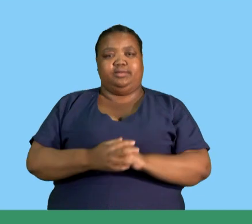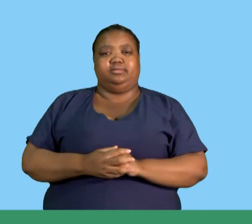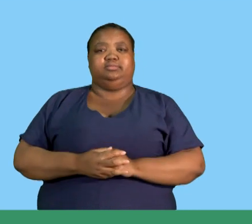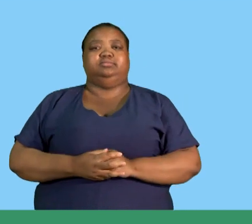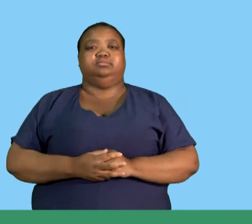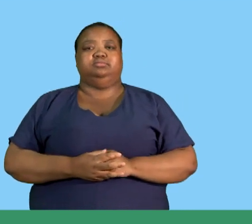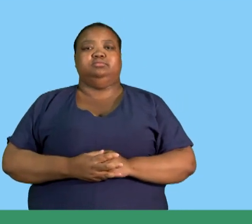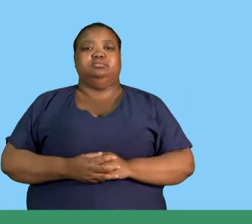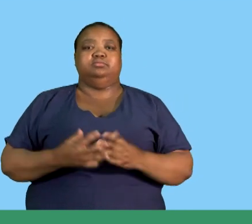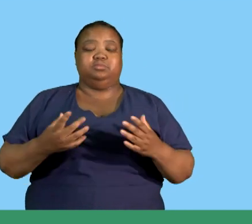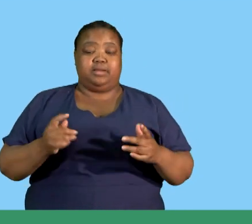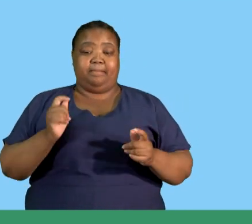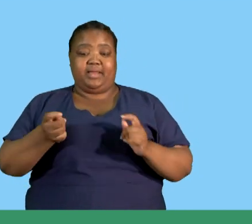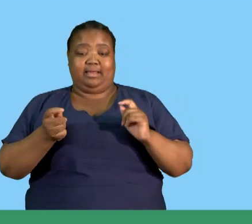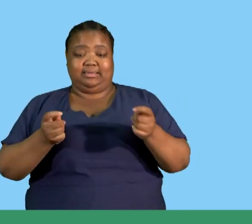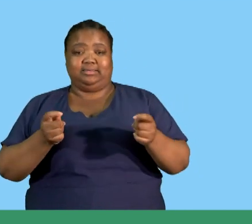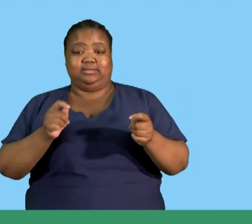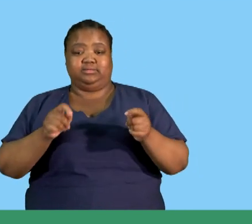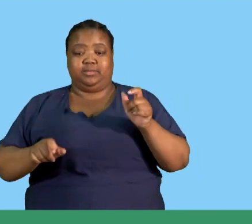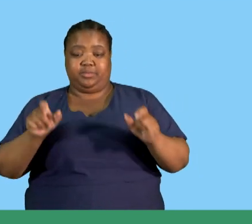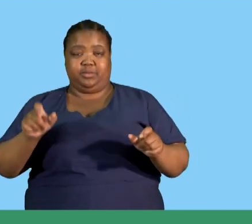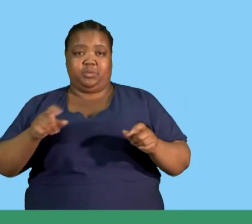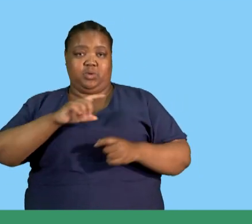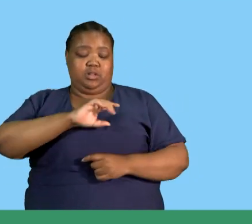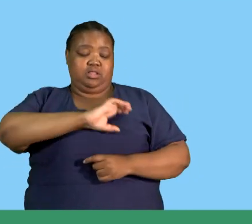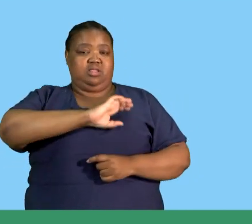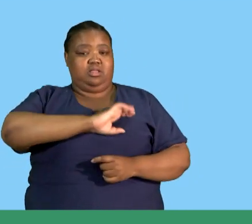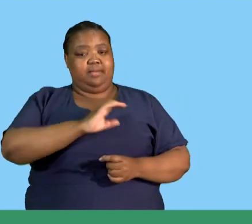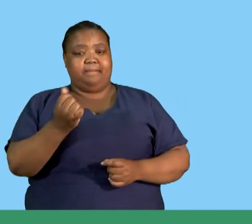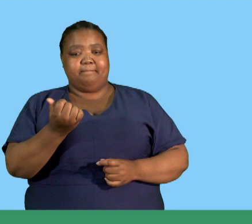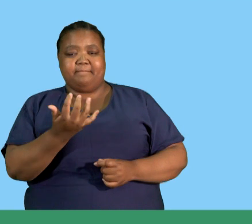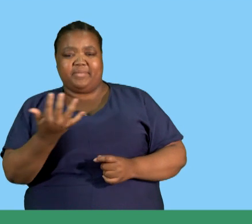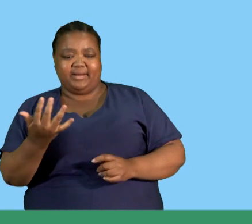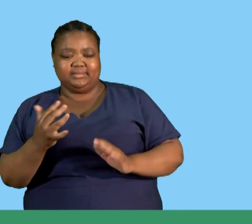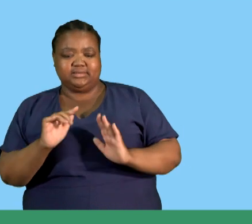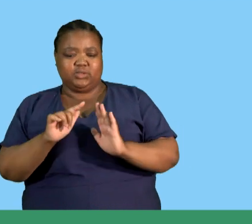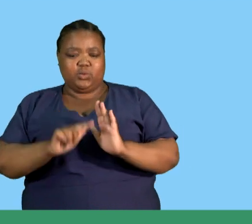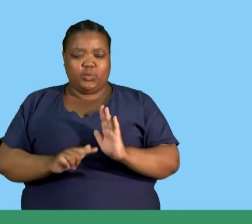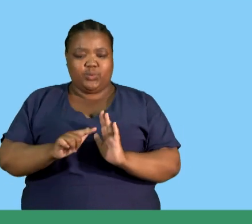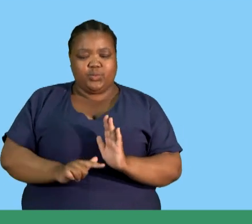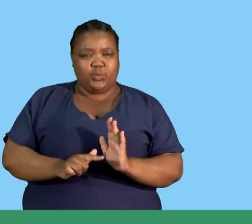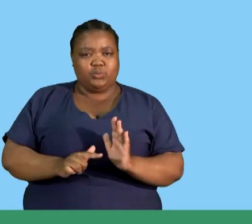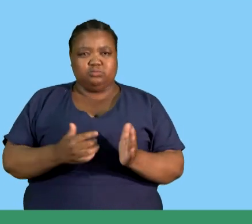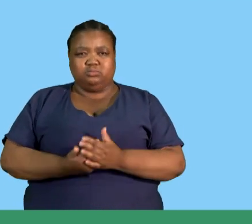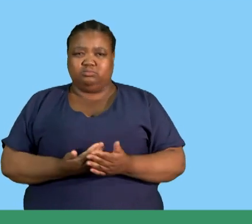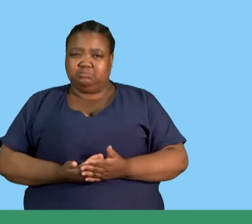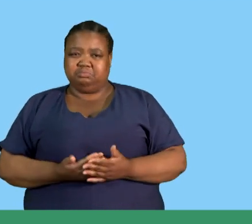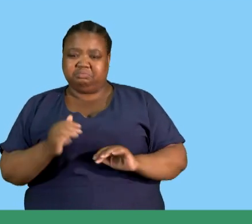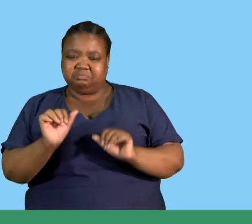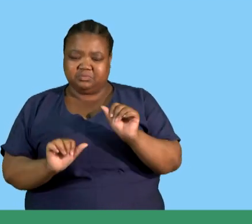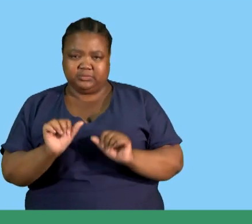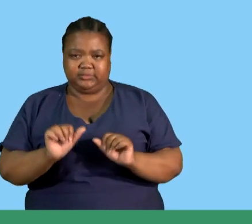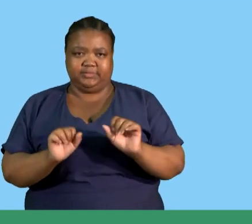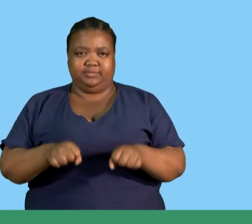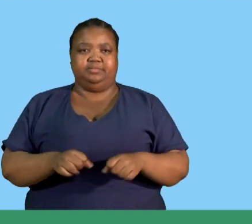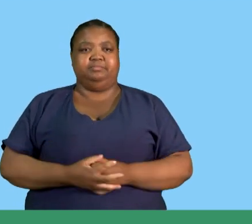how it is or how easy it is for the buyers or customers to drive the prices down. So how can